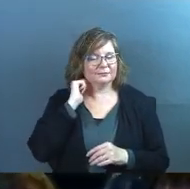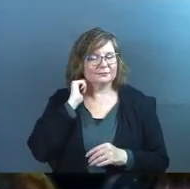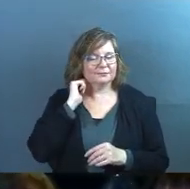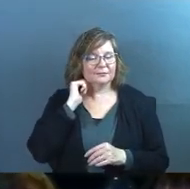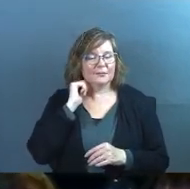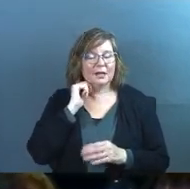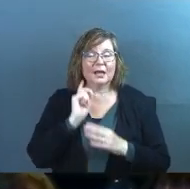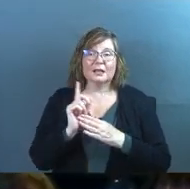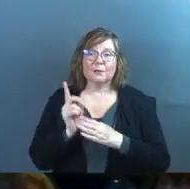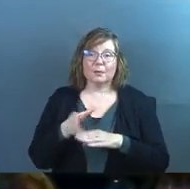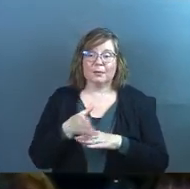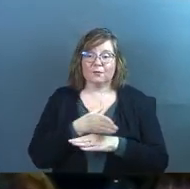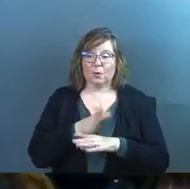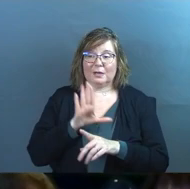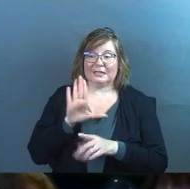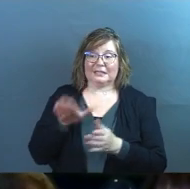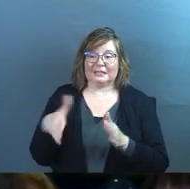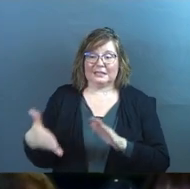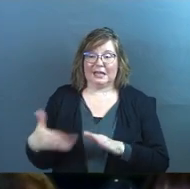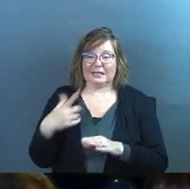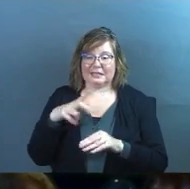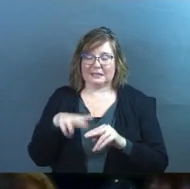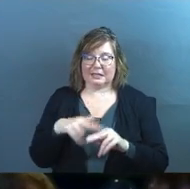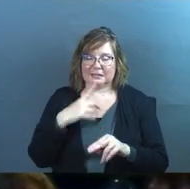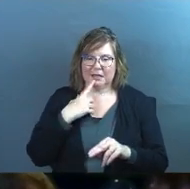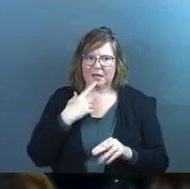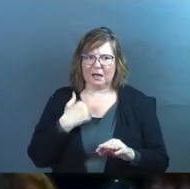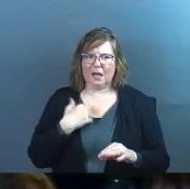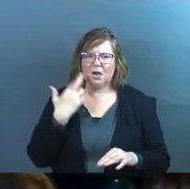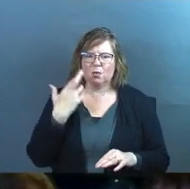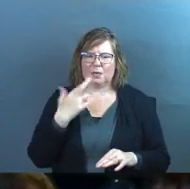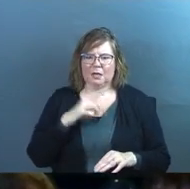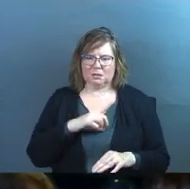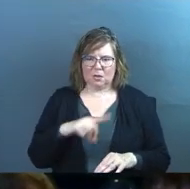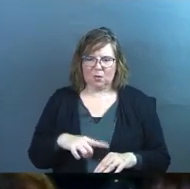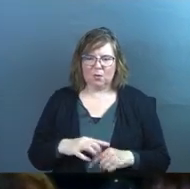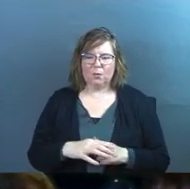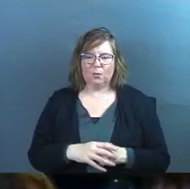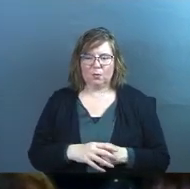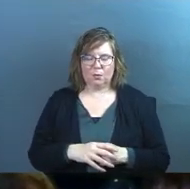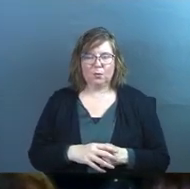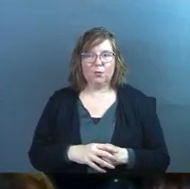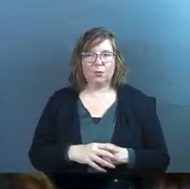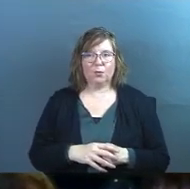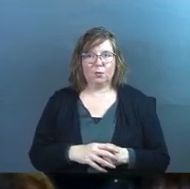And moments before his death, he's sitting there and going, I've realized it, Lord.